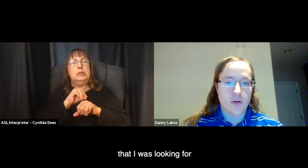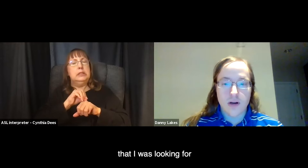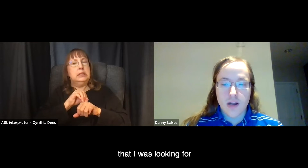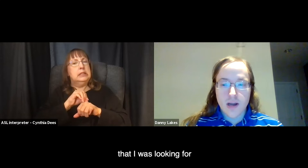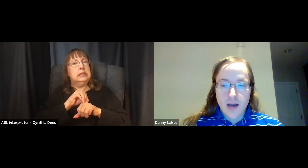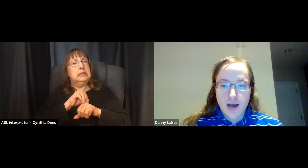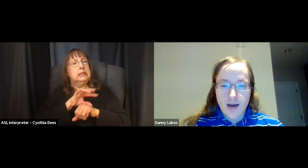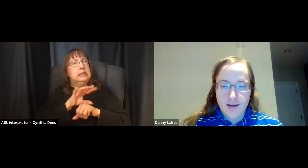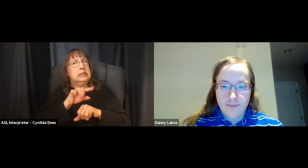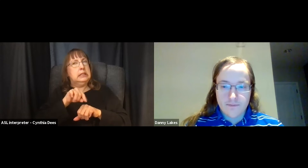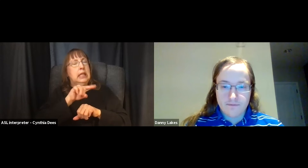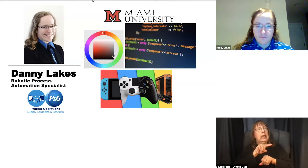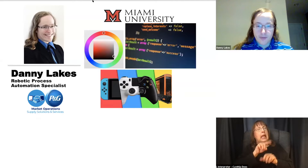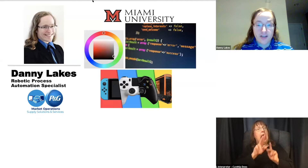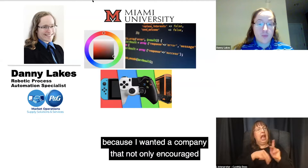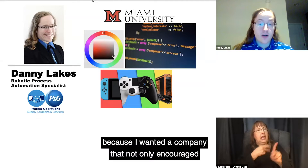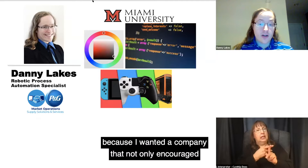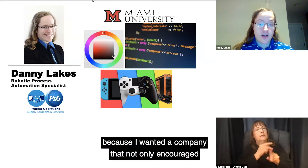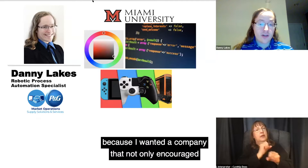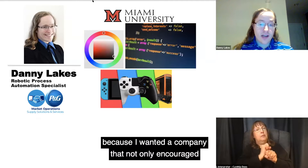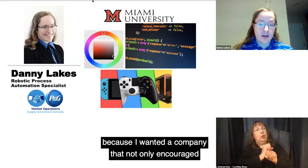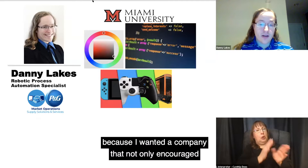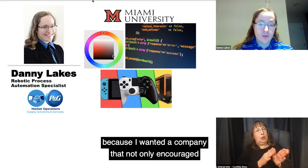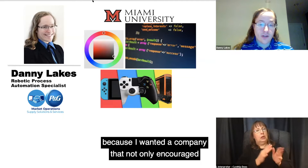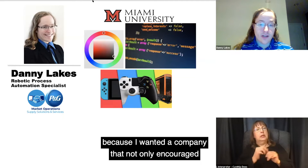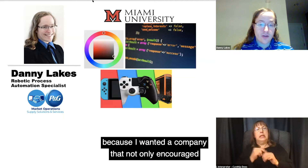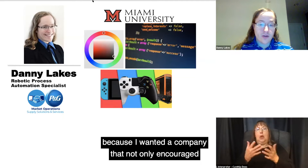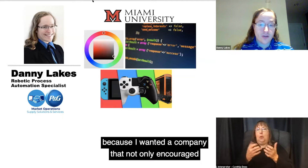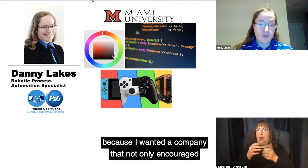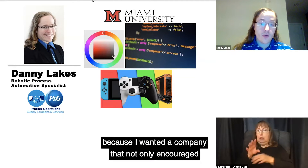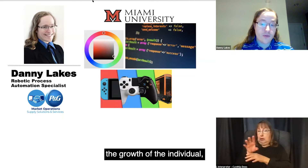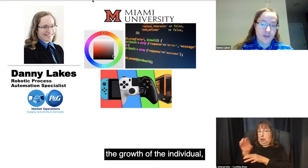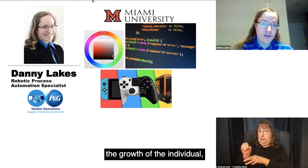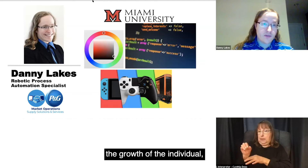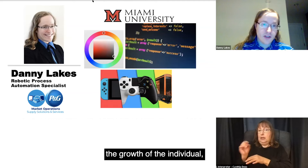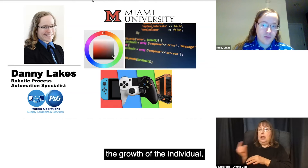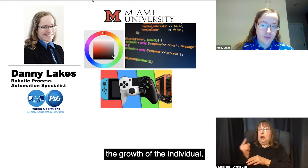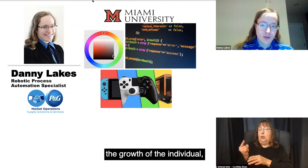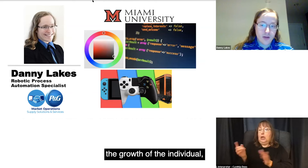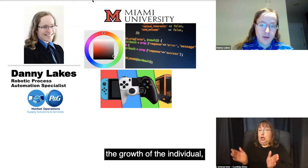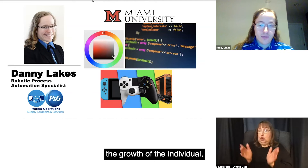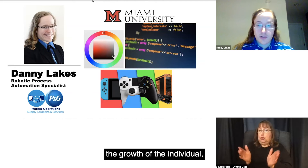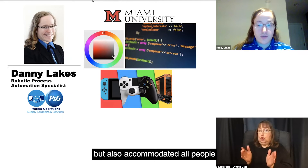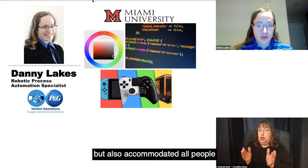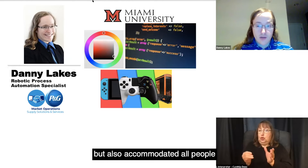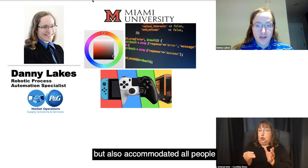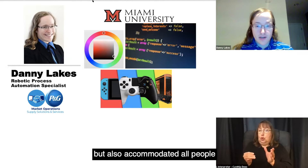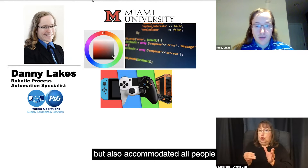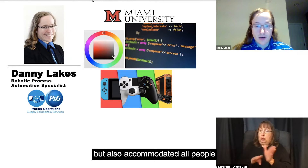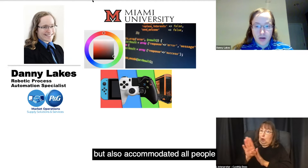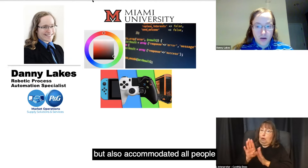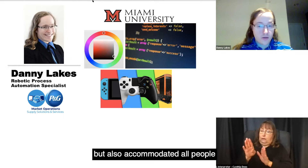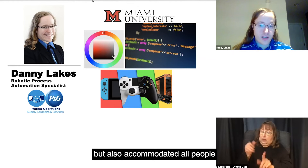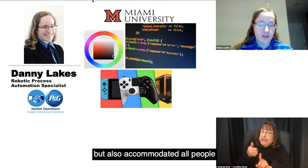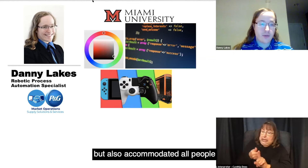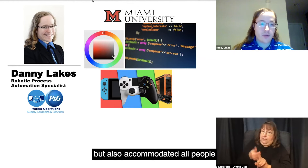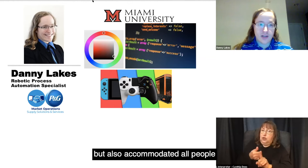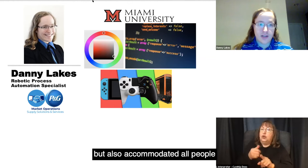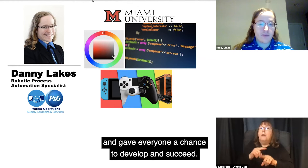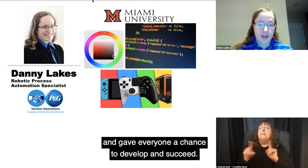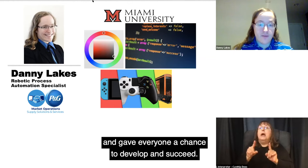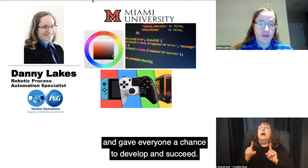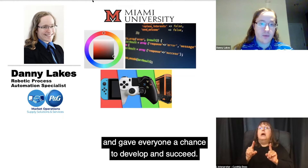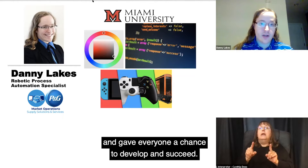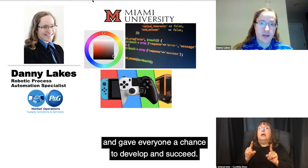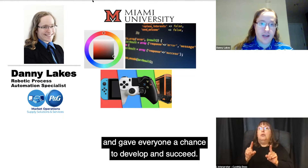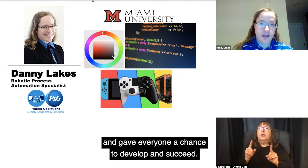looking for, because I wanted a company that not only encouraged the growth of the individual, but also accommodated all people